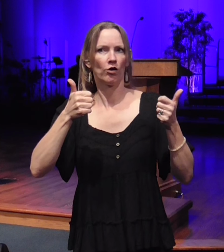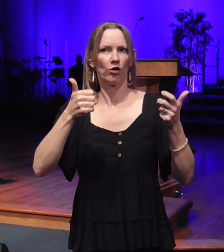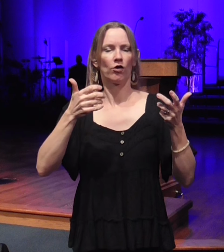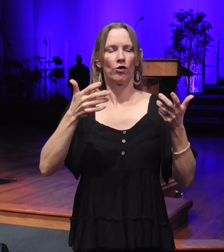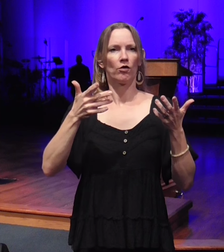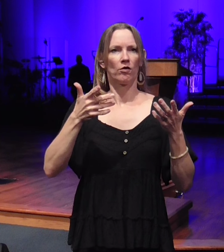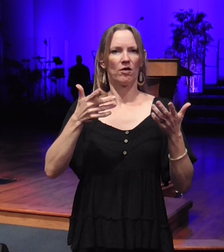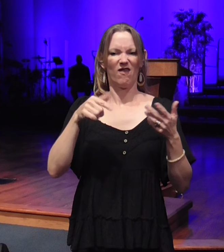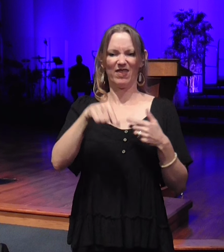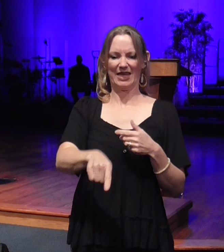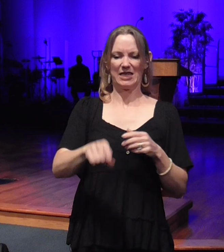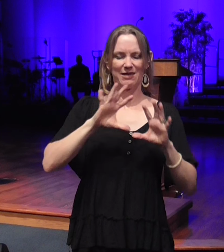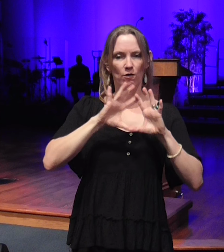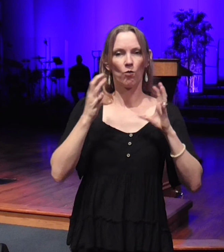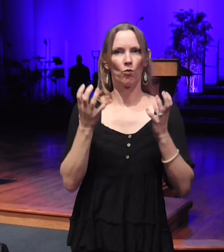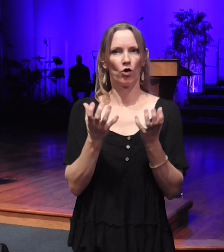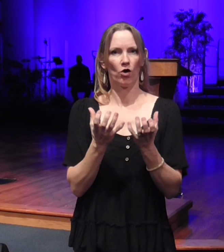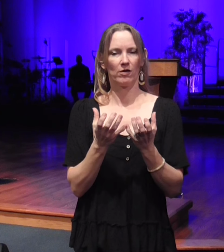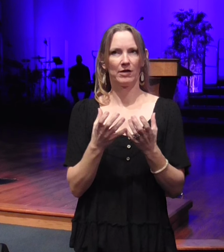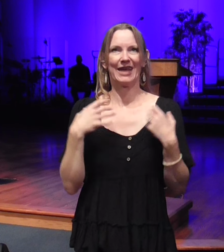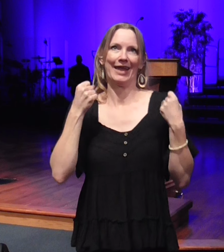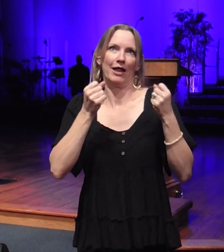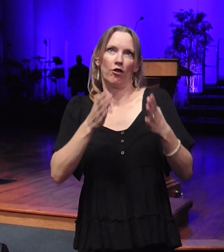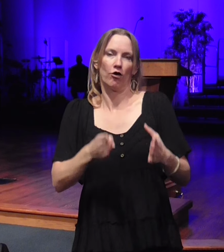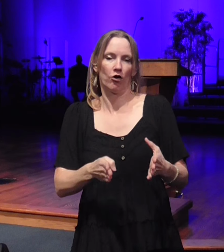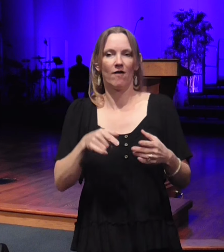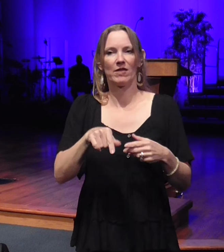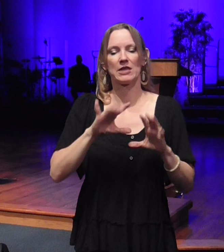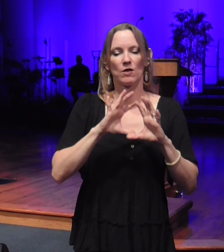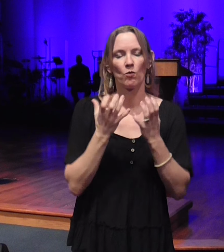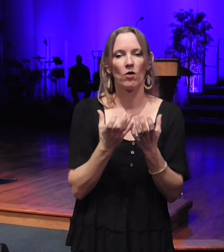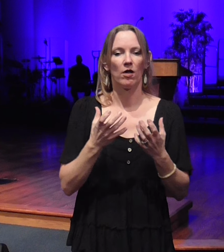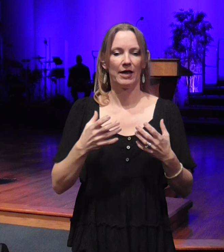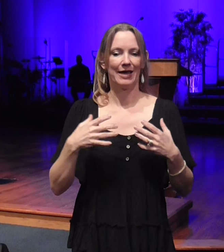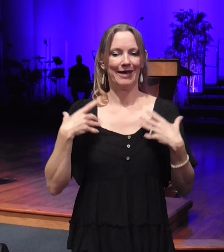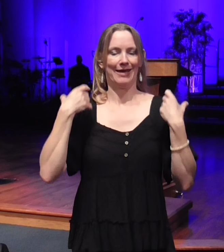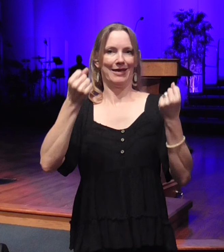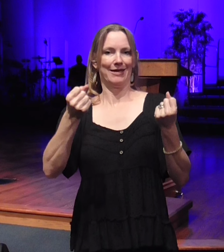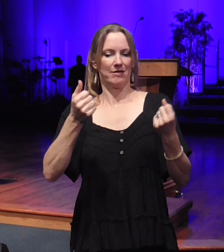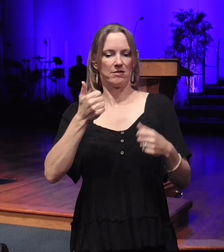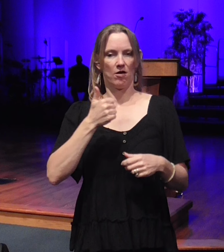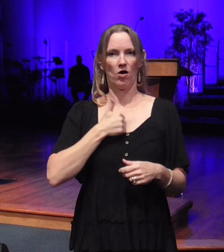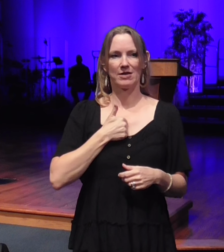of this world, the healer of ourselves.